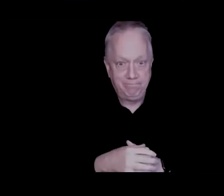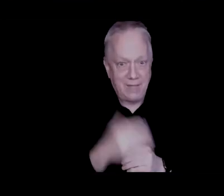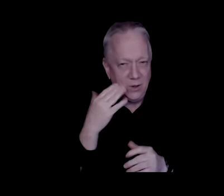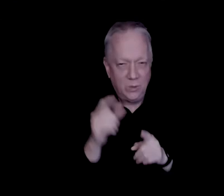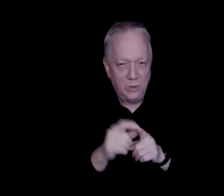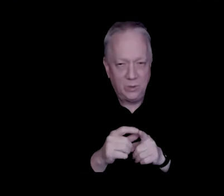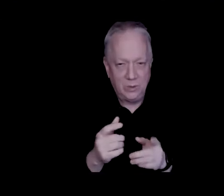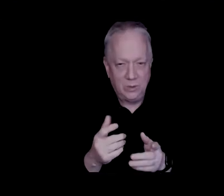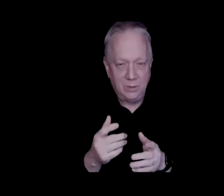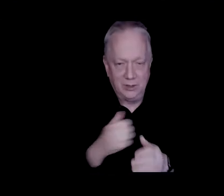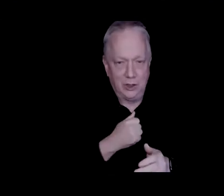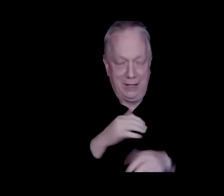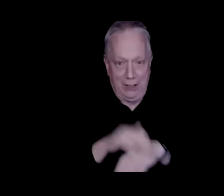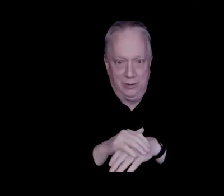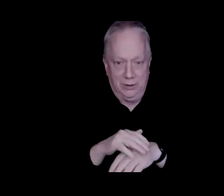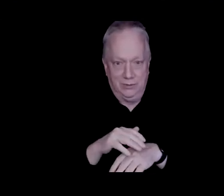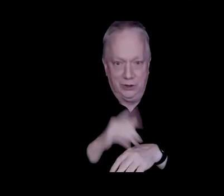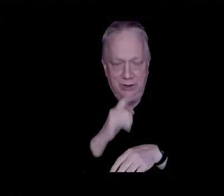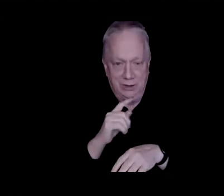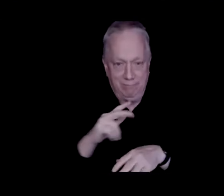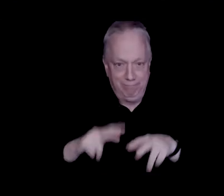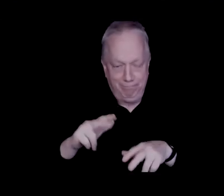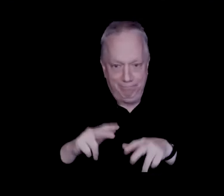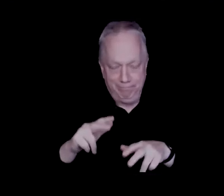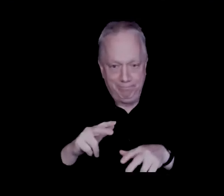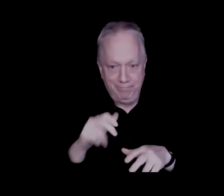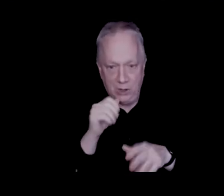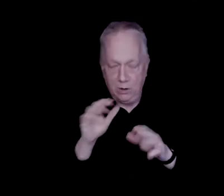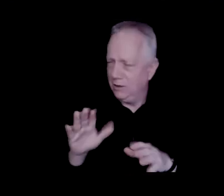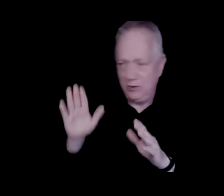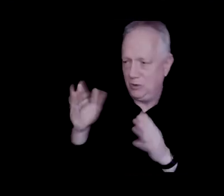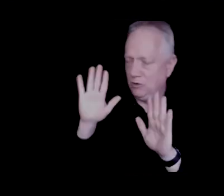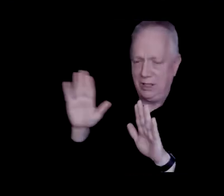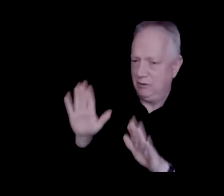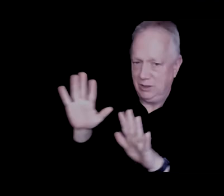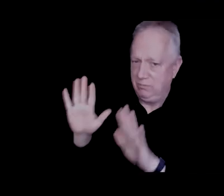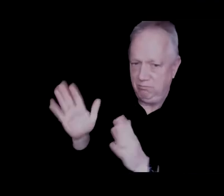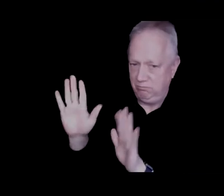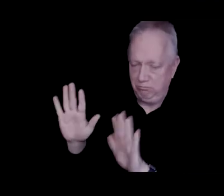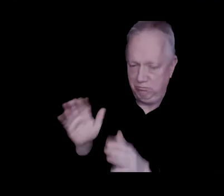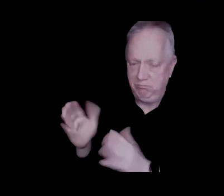could I, sorry, because my English is very, it's not very good. You're doing good. Well. Doing